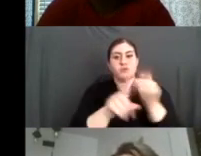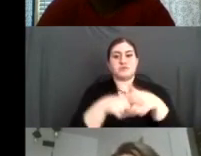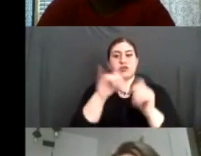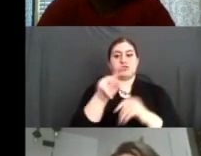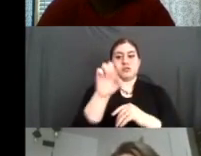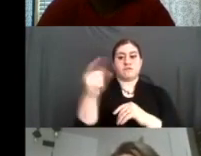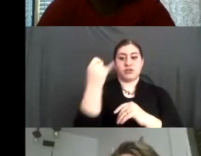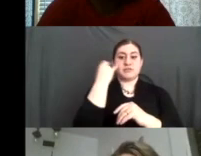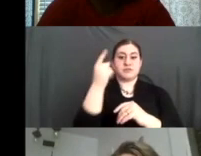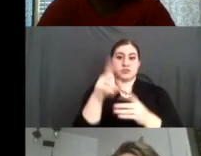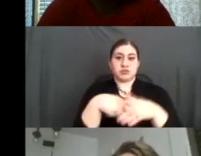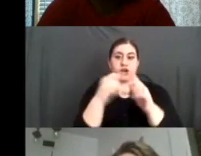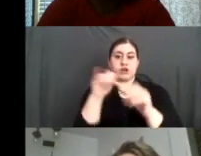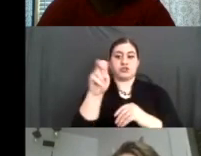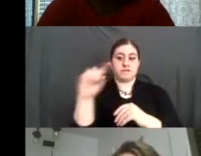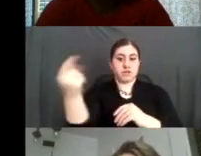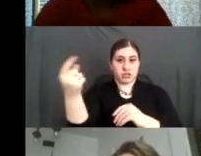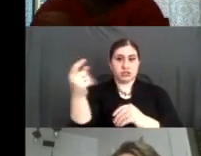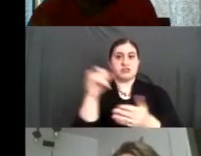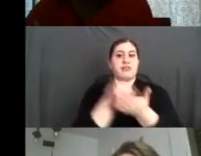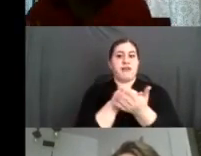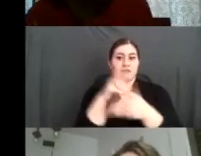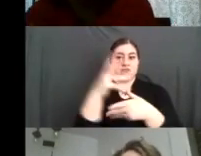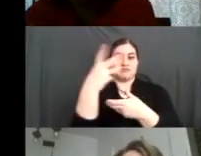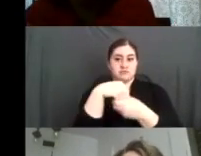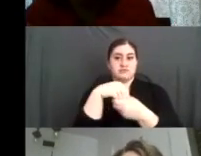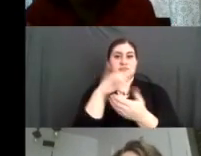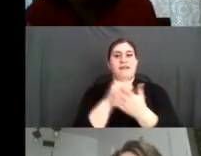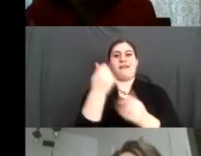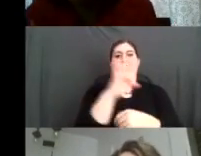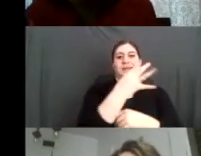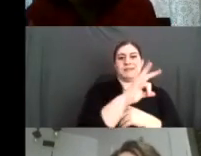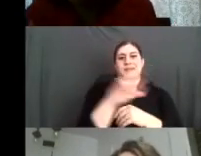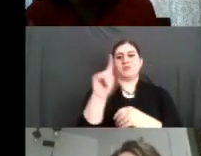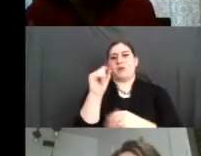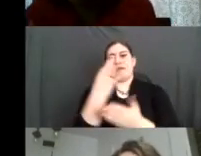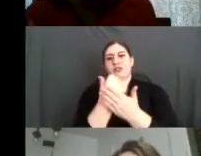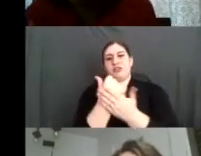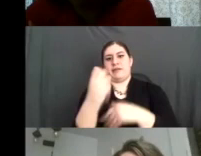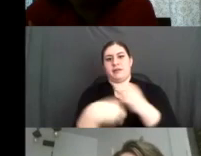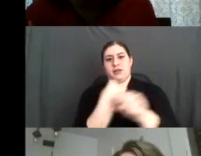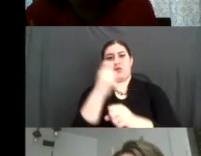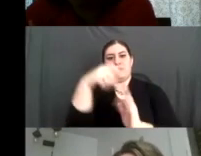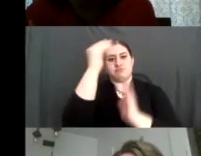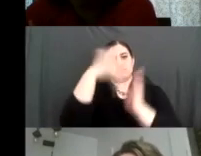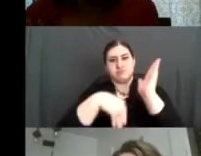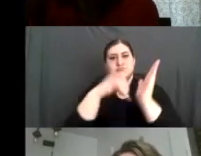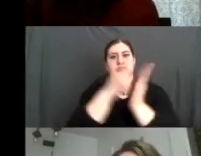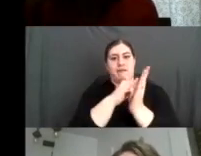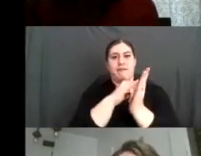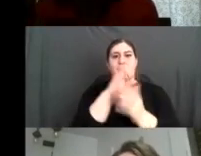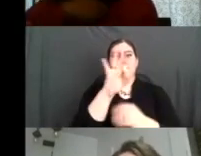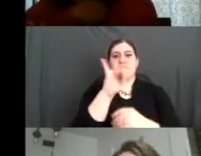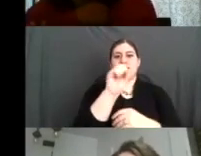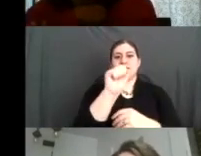you're starting in June 1st, that's actually part of the 1920 financial aid year. So you'll need to fill out your 1920 FAFSA,